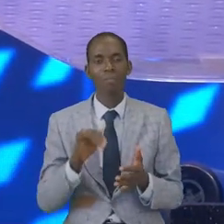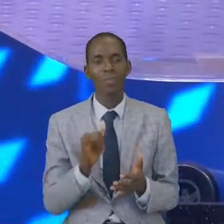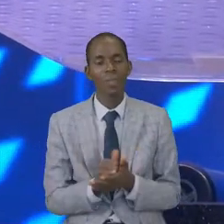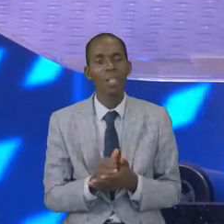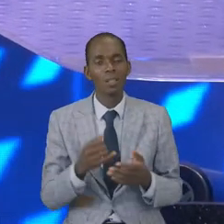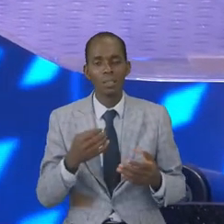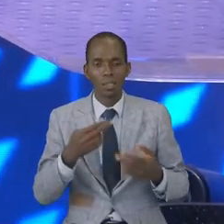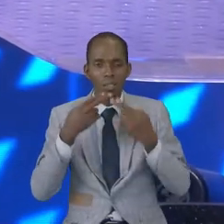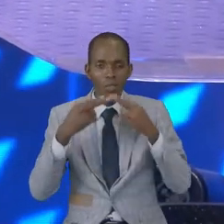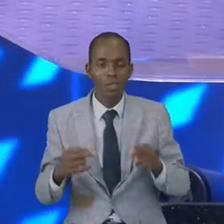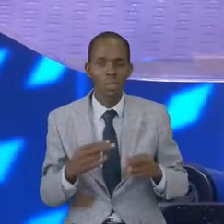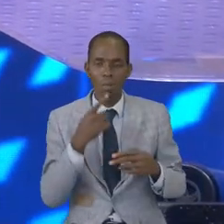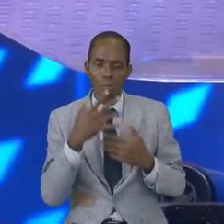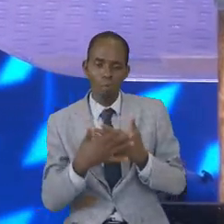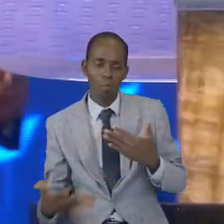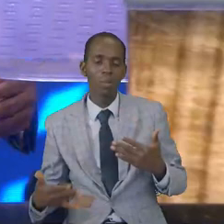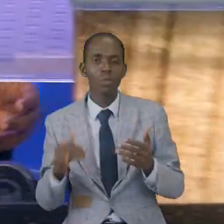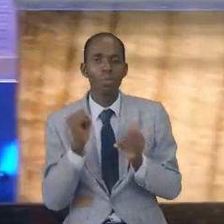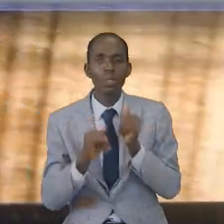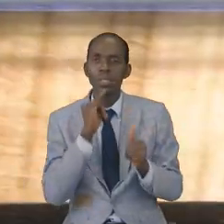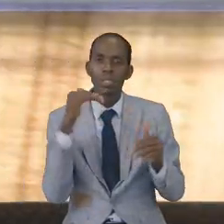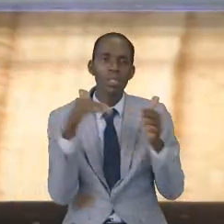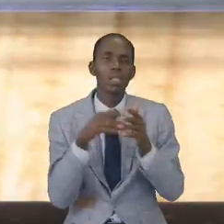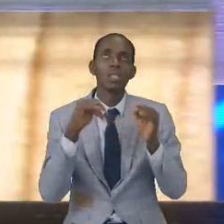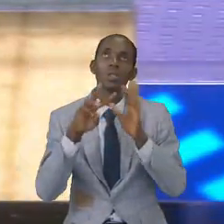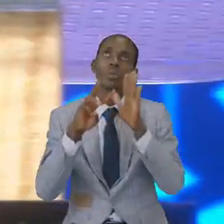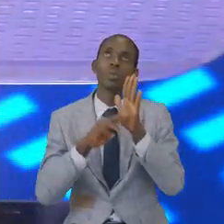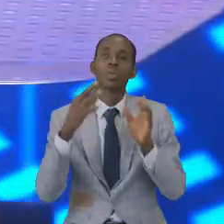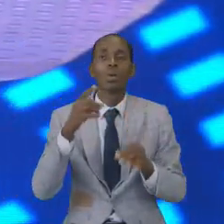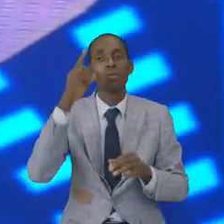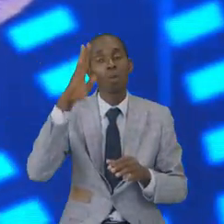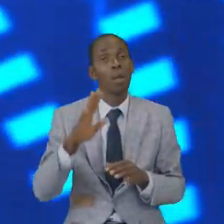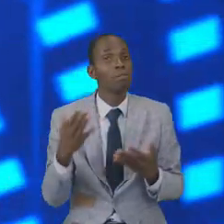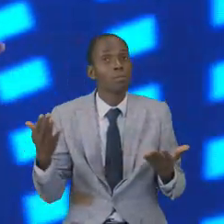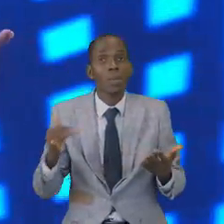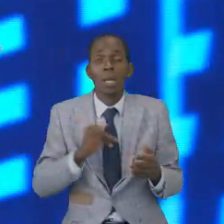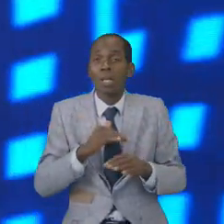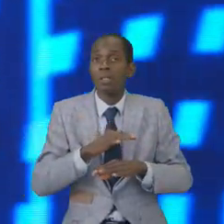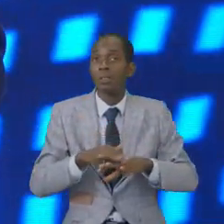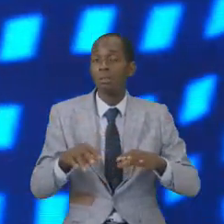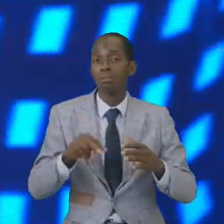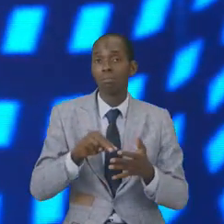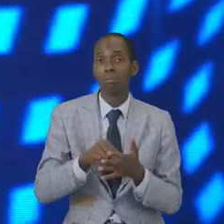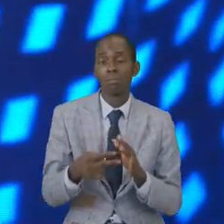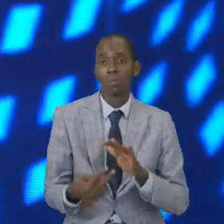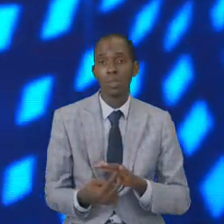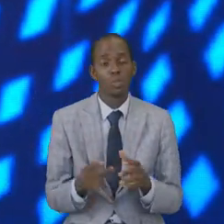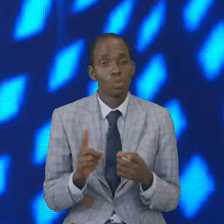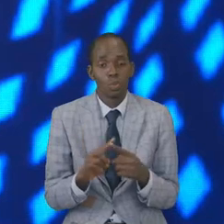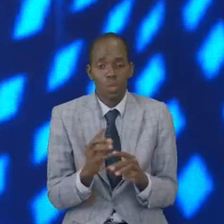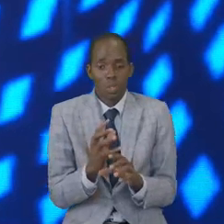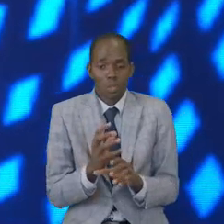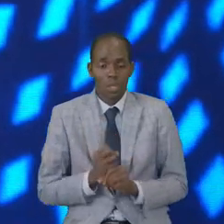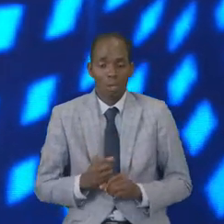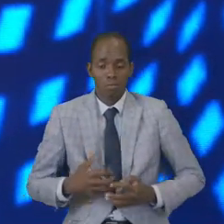That's against the will of God. Or maybe there is a mistake. I didn't mean to be pregnant at this